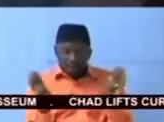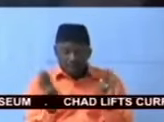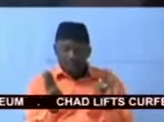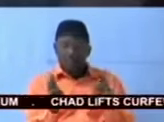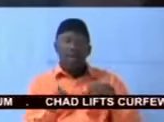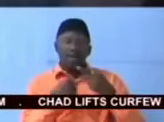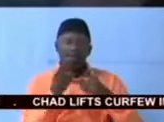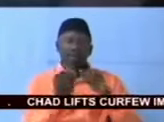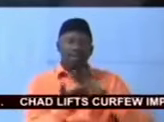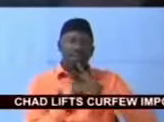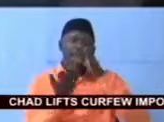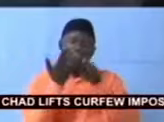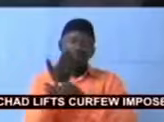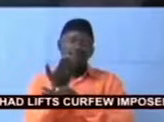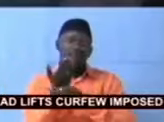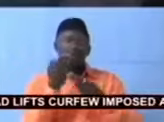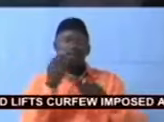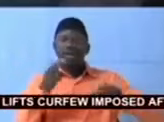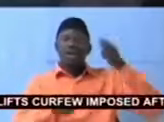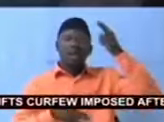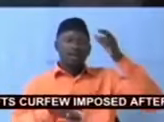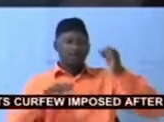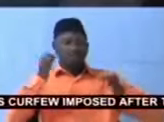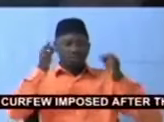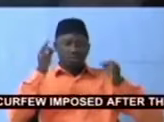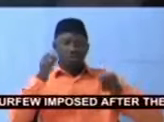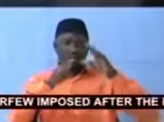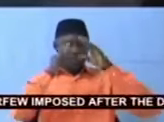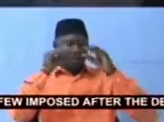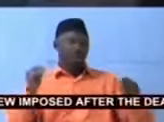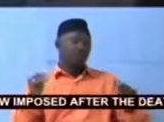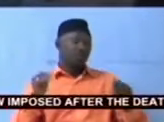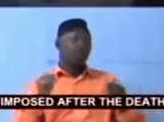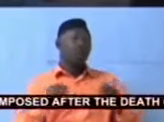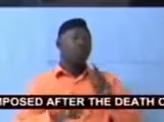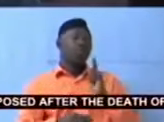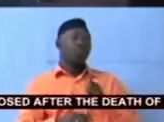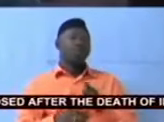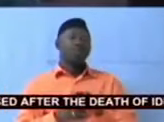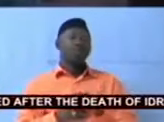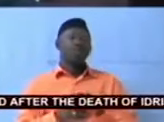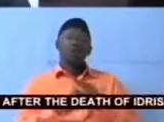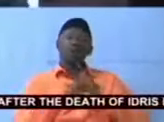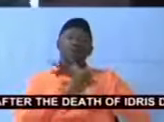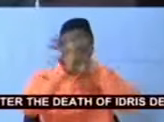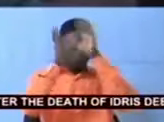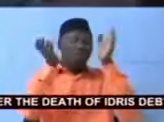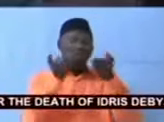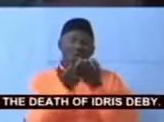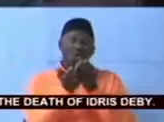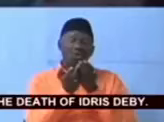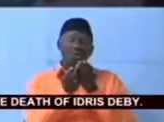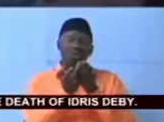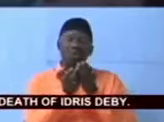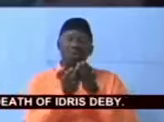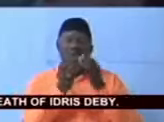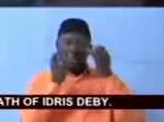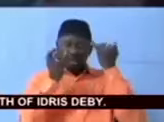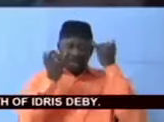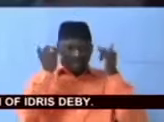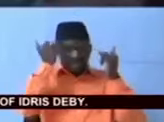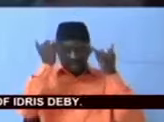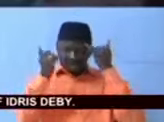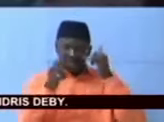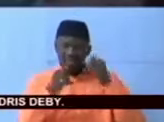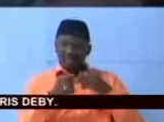dal di ko toxal ci high court bi di court bi gëna kawé. But the overwhelming opinion is that way nak li nga xamné ni mo nekkon xelaat bi